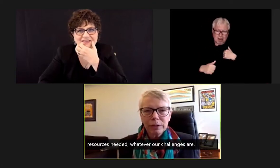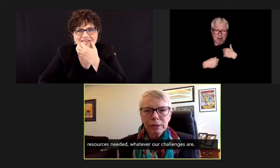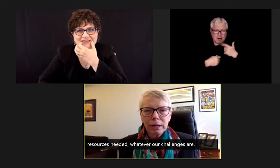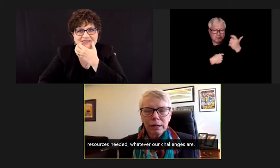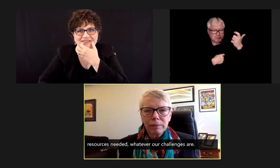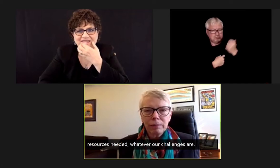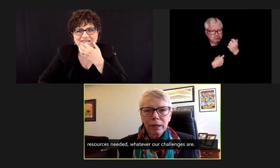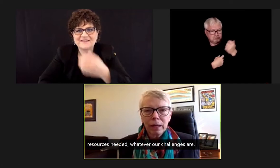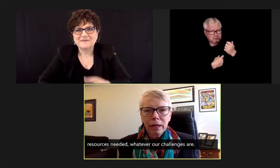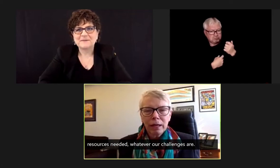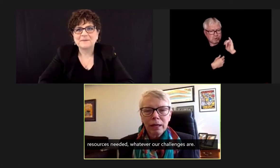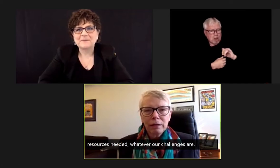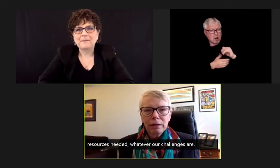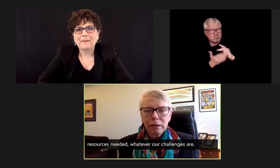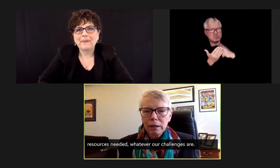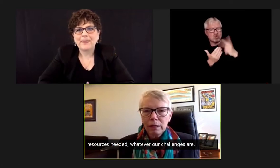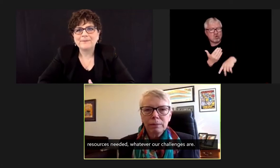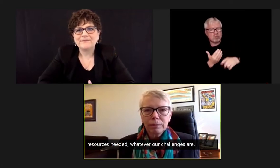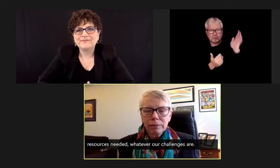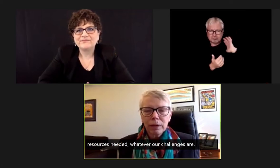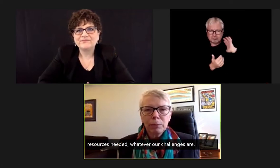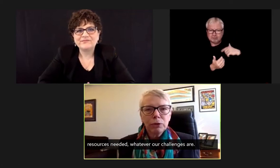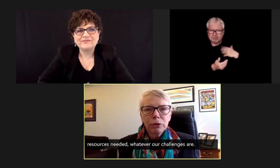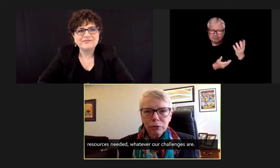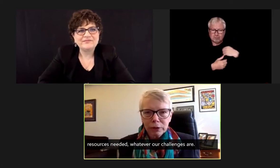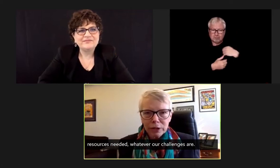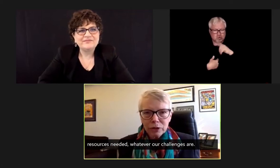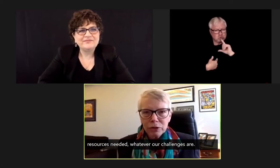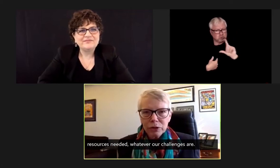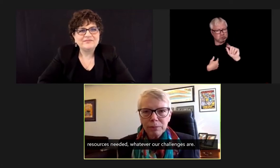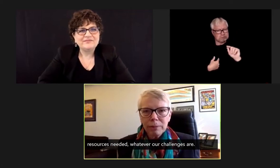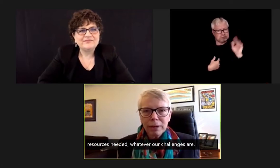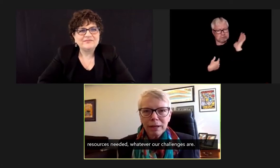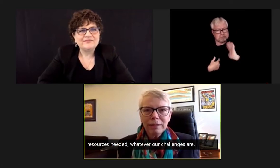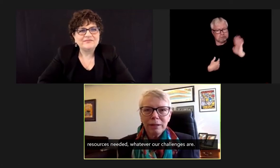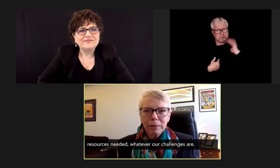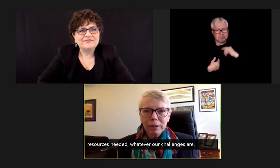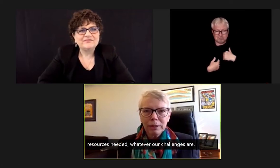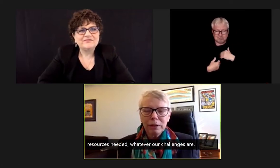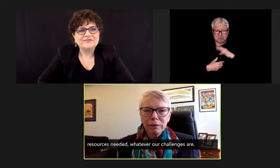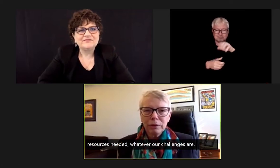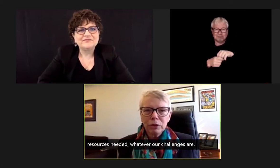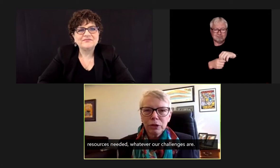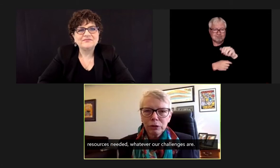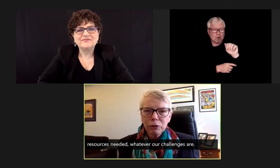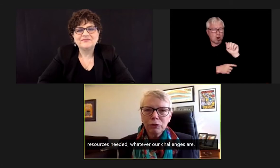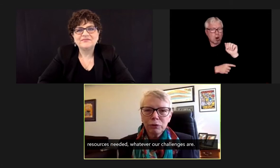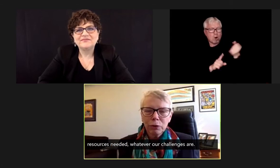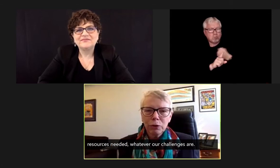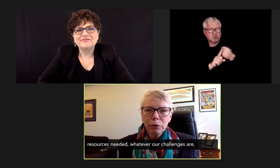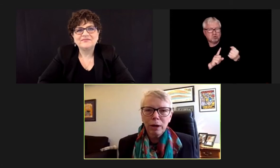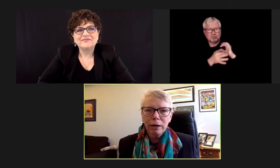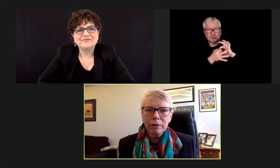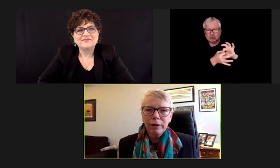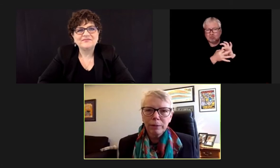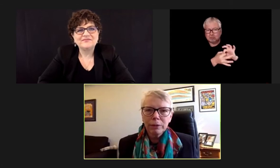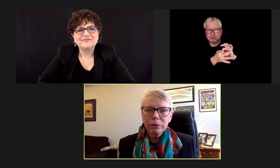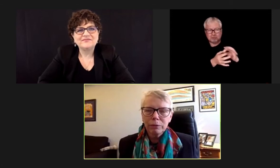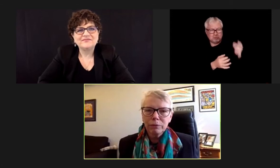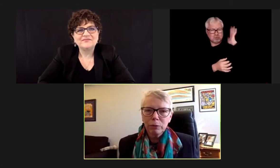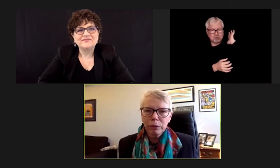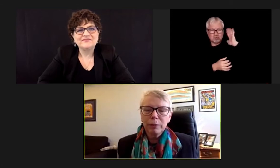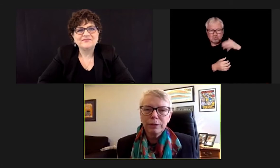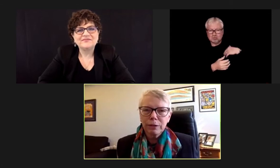I was in an abusive relationship, ended up in a shelter for